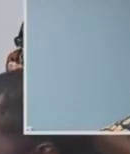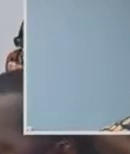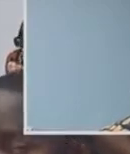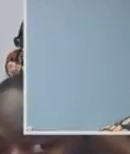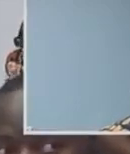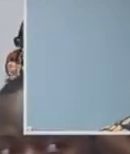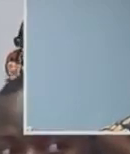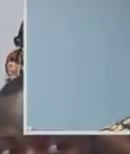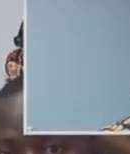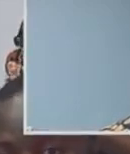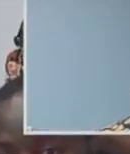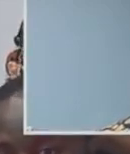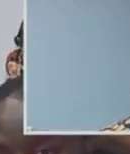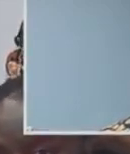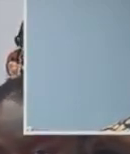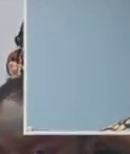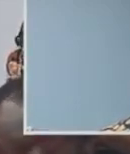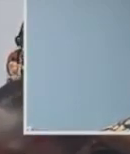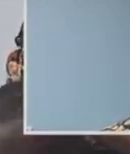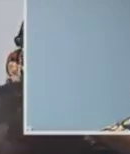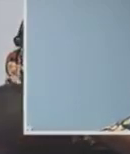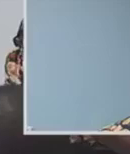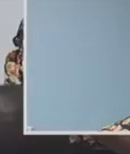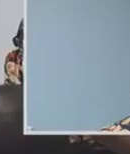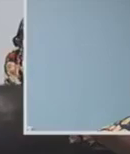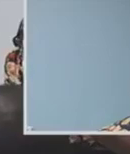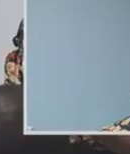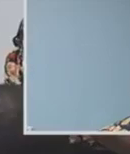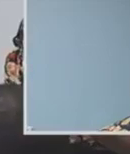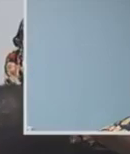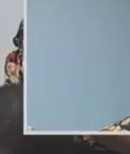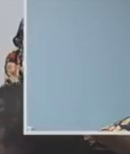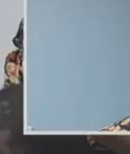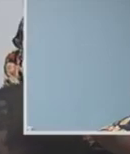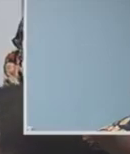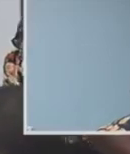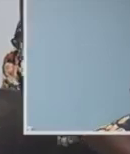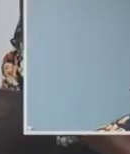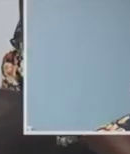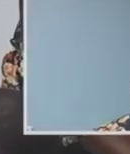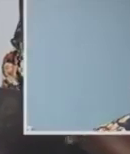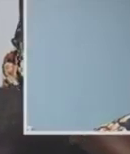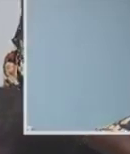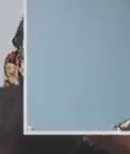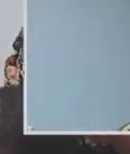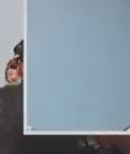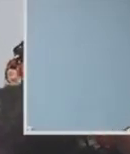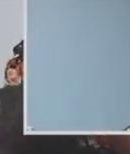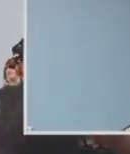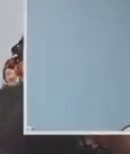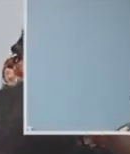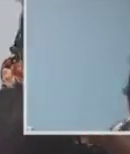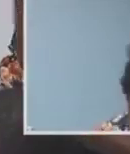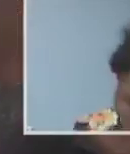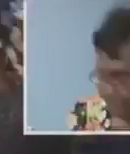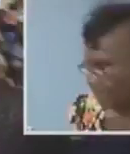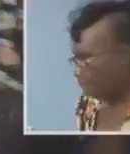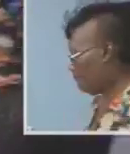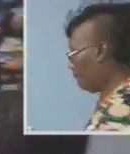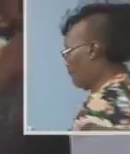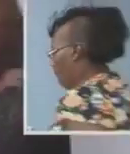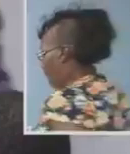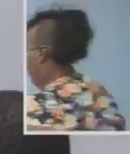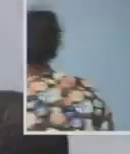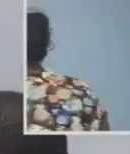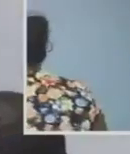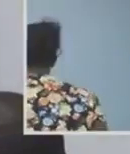Cabo Star and one person exhibiting flu-like symptoms was taken off, but passengers were told they would have to remain on the